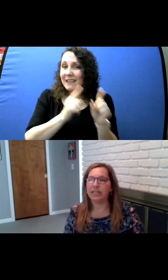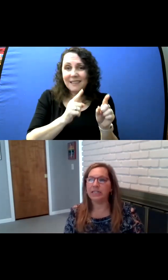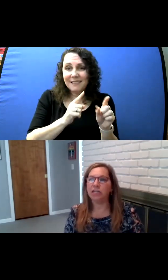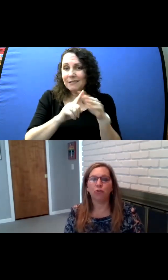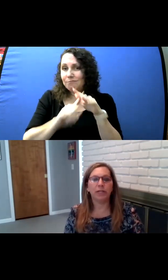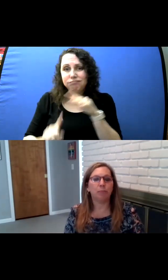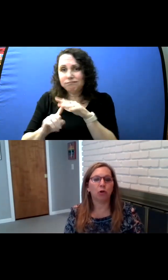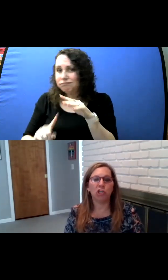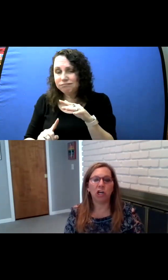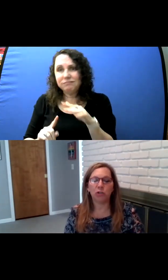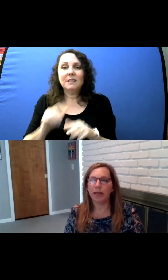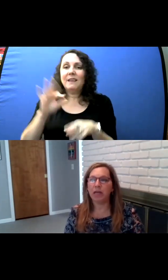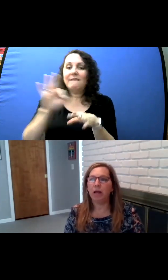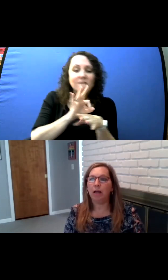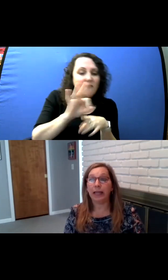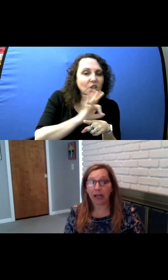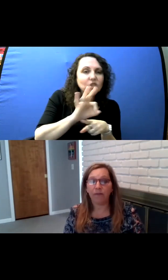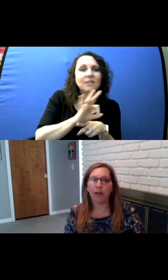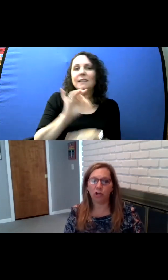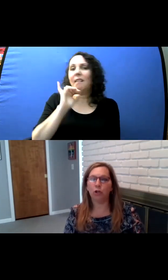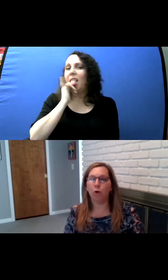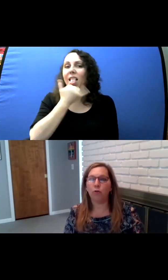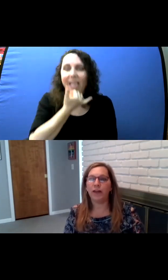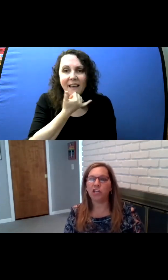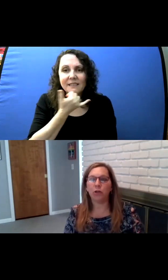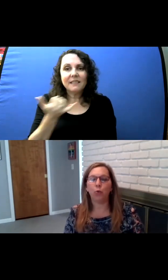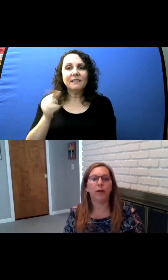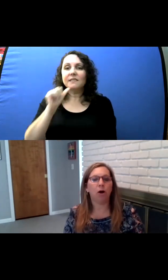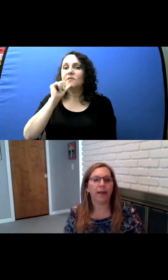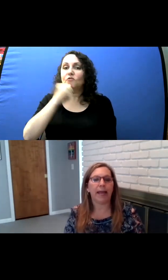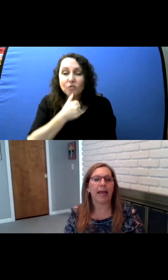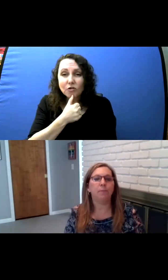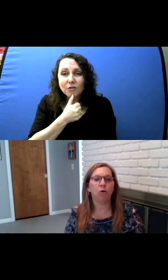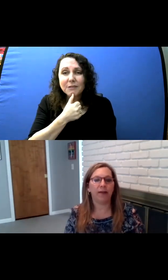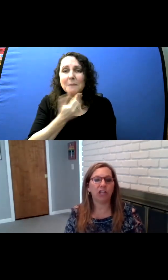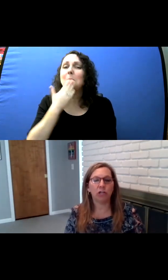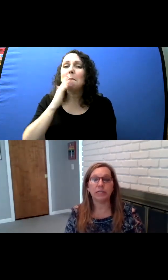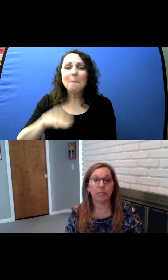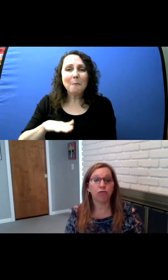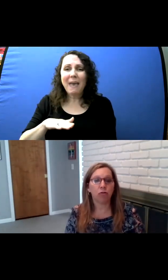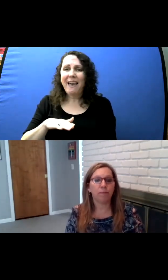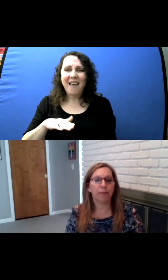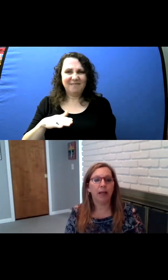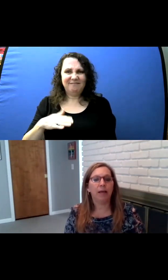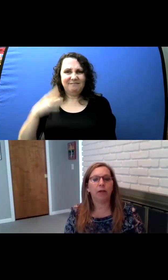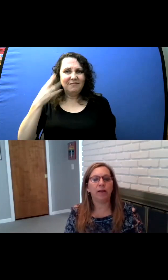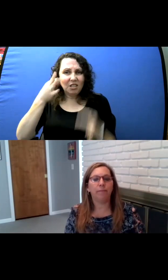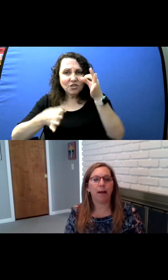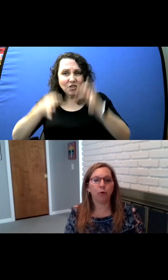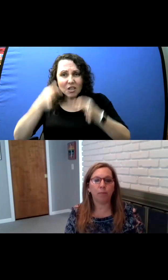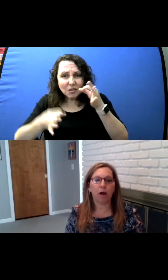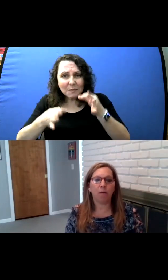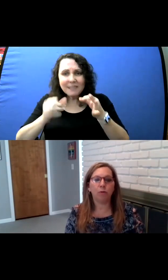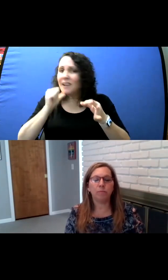have accidents and injuries, poor judgment, lack of energy or motivation. We call that amotivational syndrome. They could